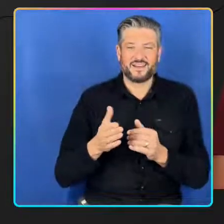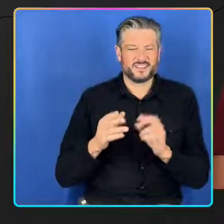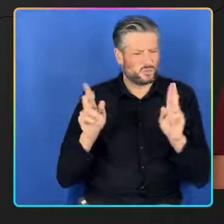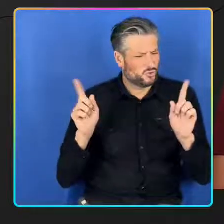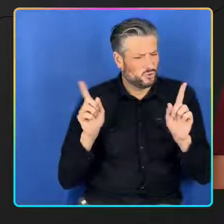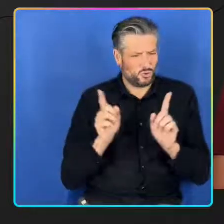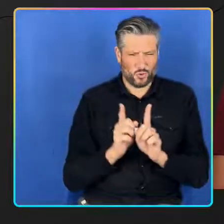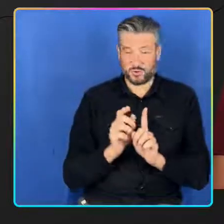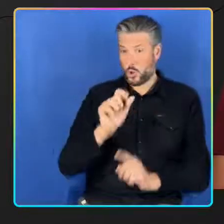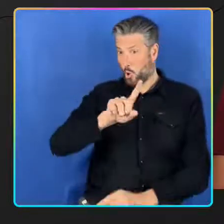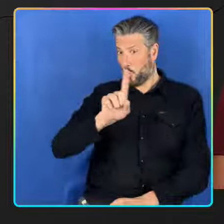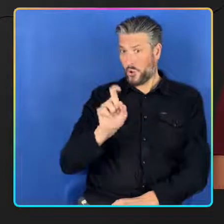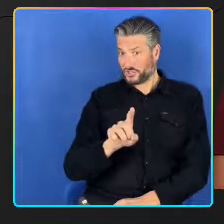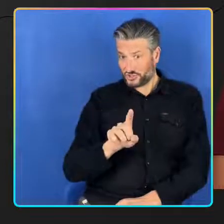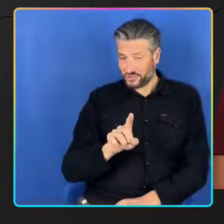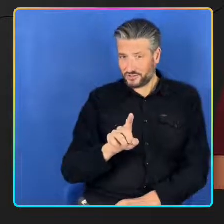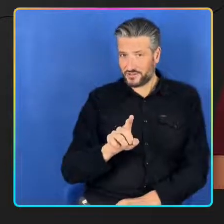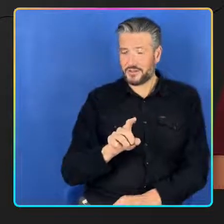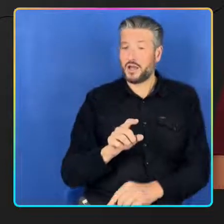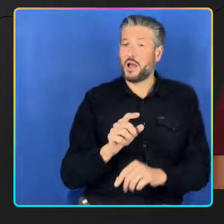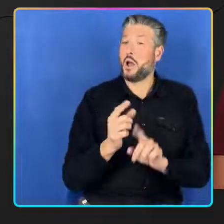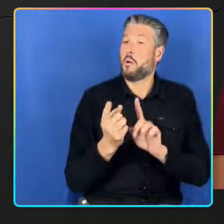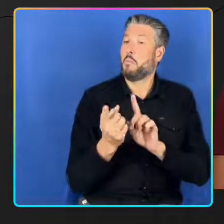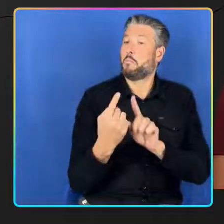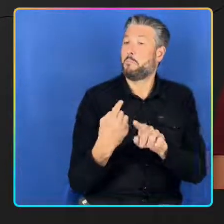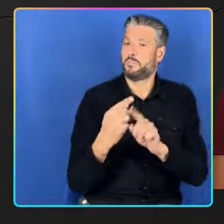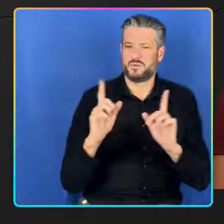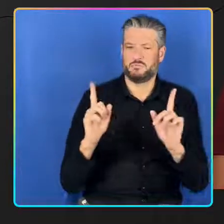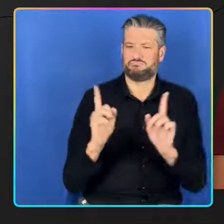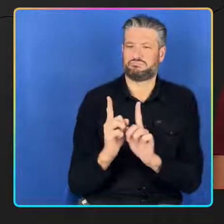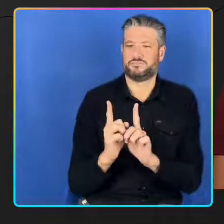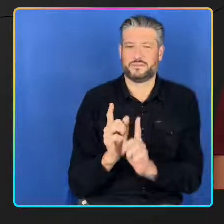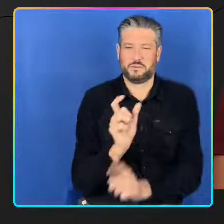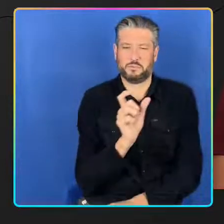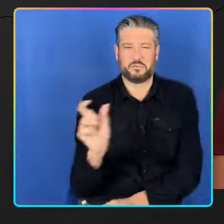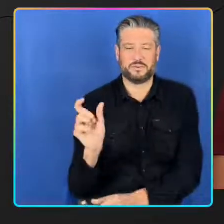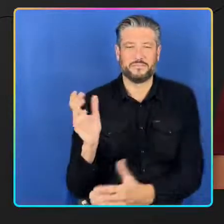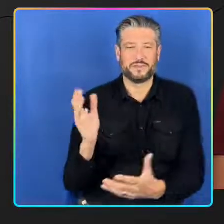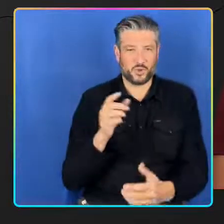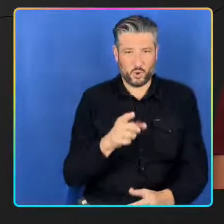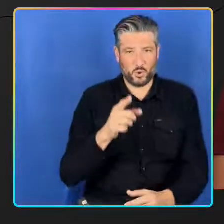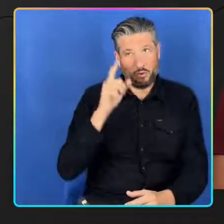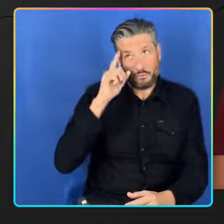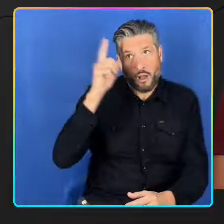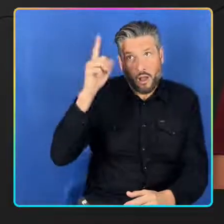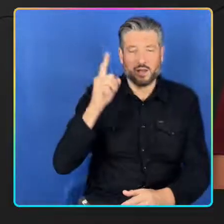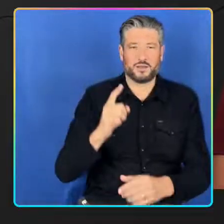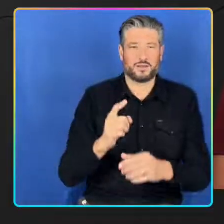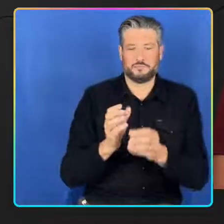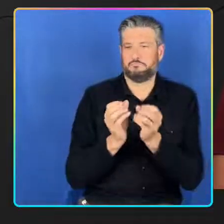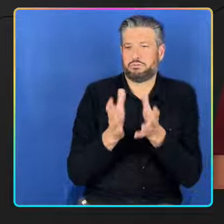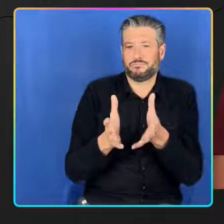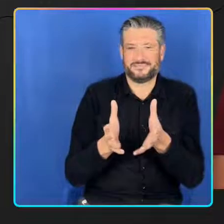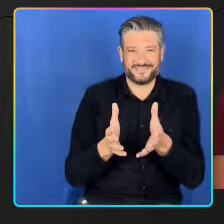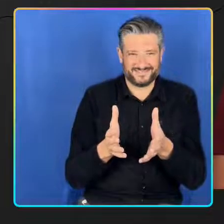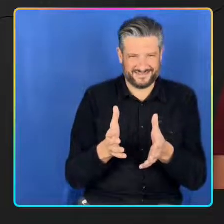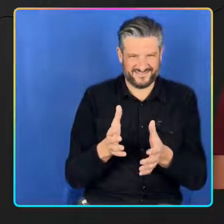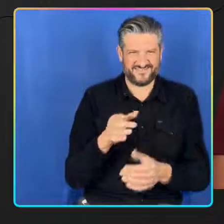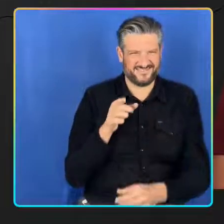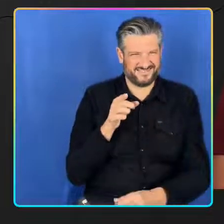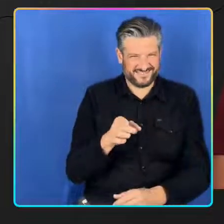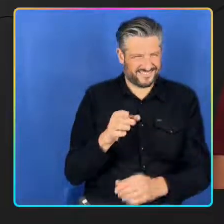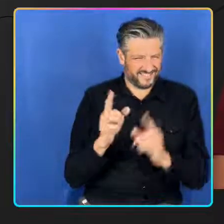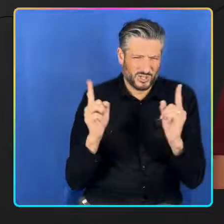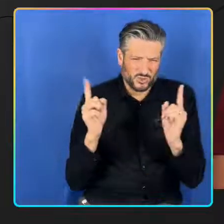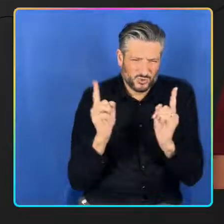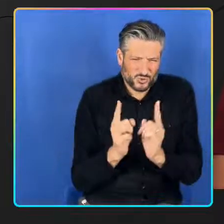thing we ask is that you answer with the first thing that comes to mind, and try not to, if you can, to make it more than about a